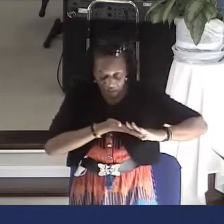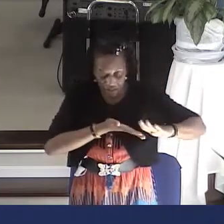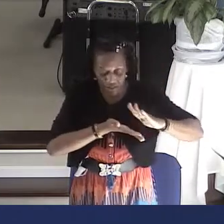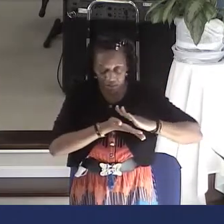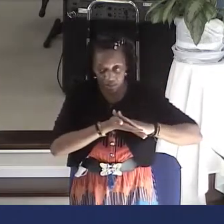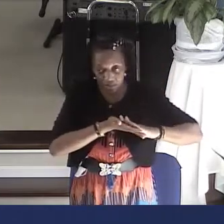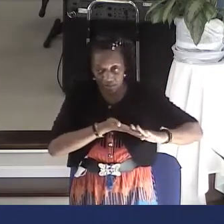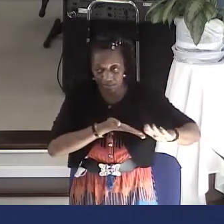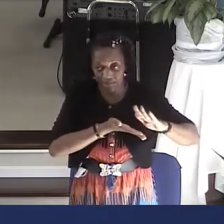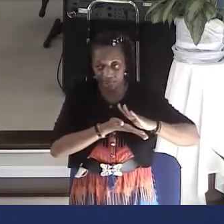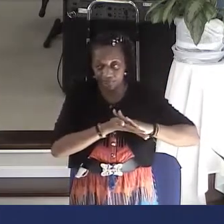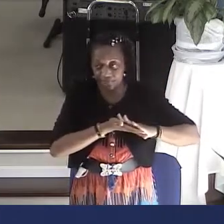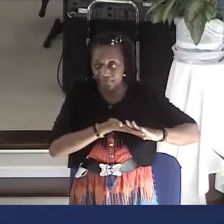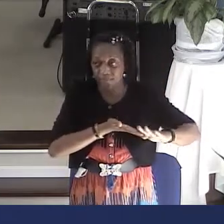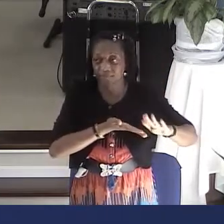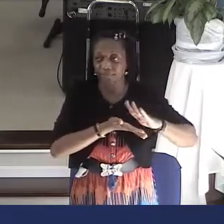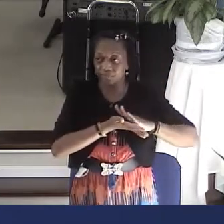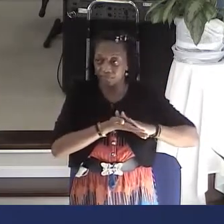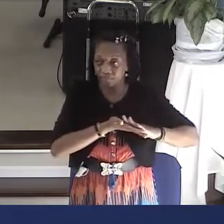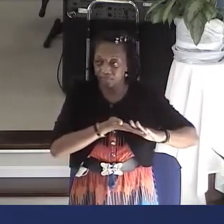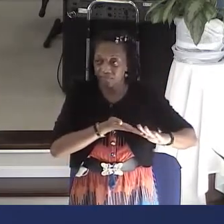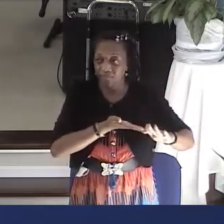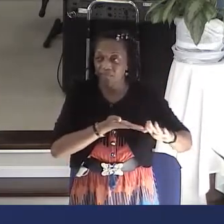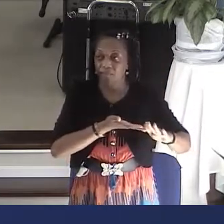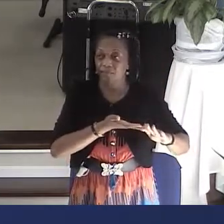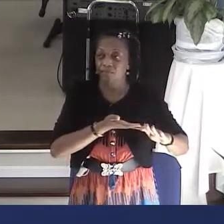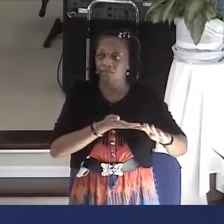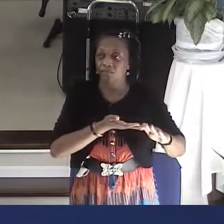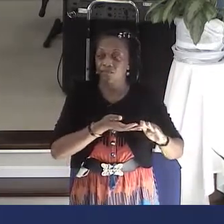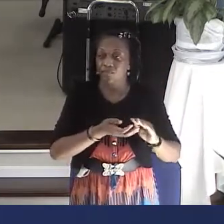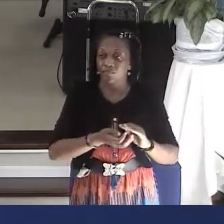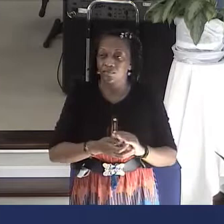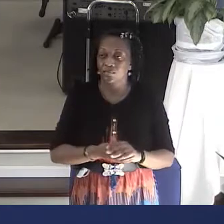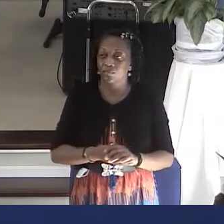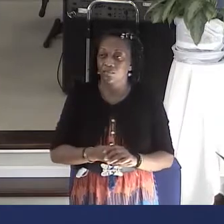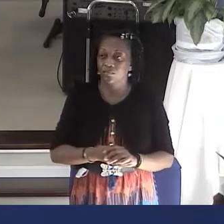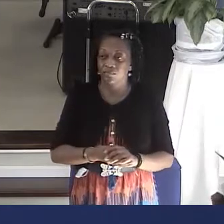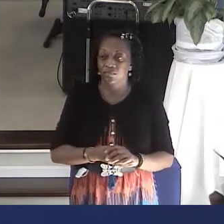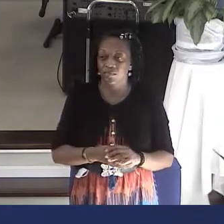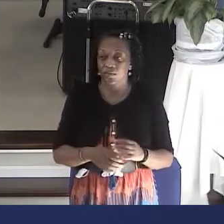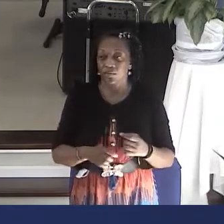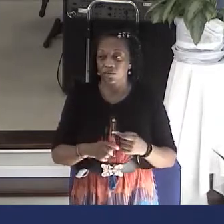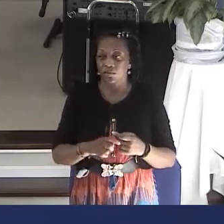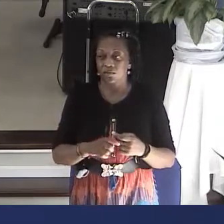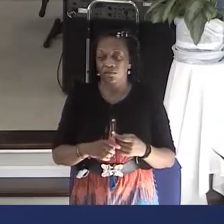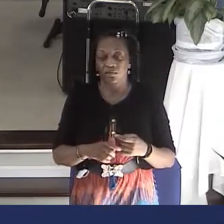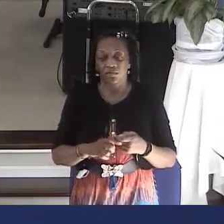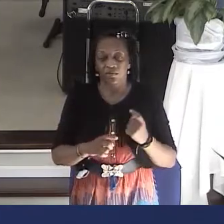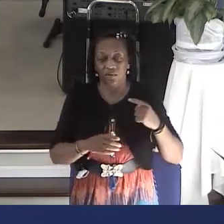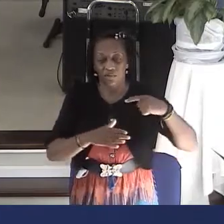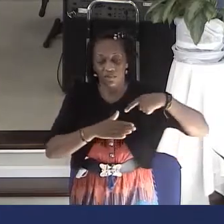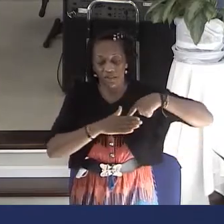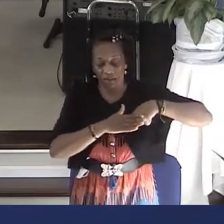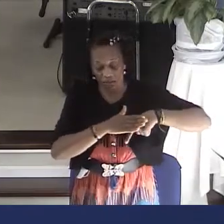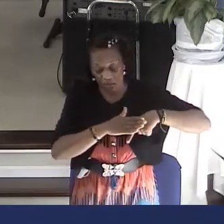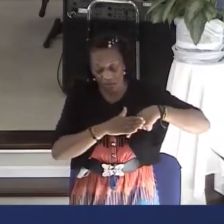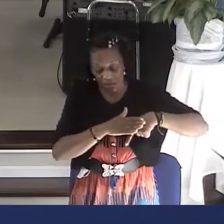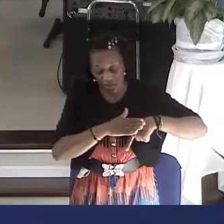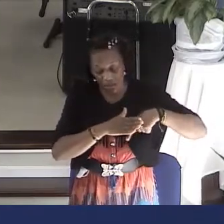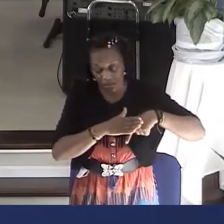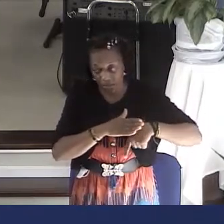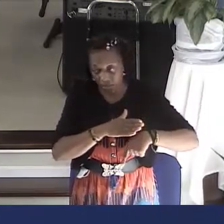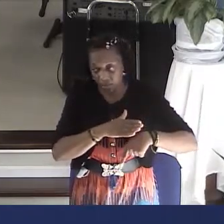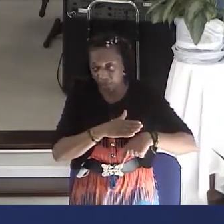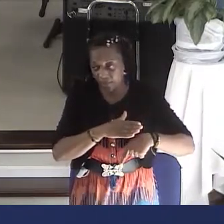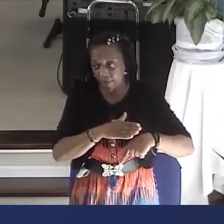morning. Cleanse us, oh Lord God, from the inside out. And as we borrow the